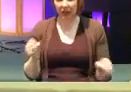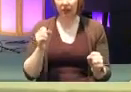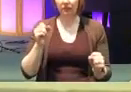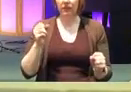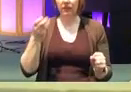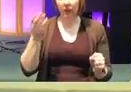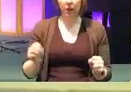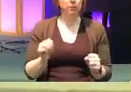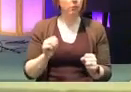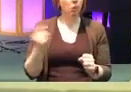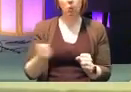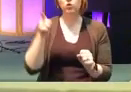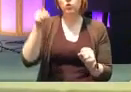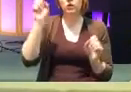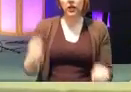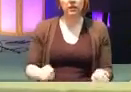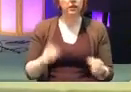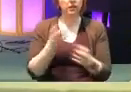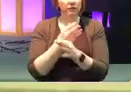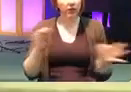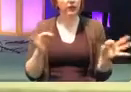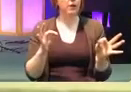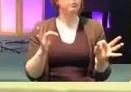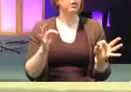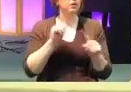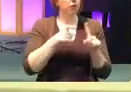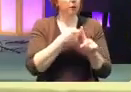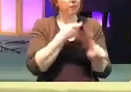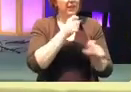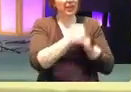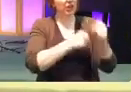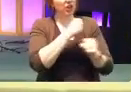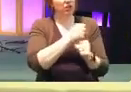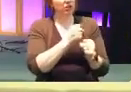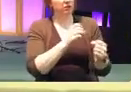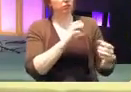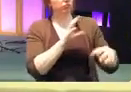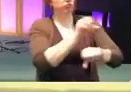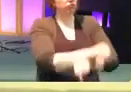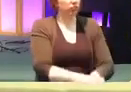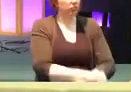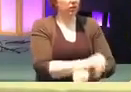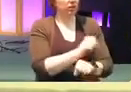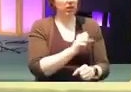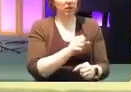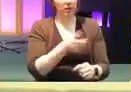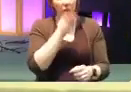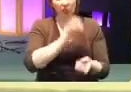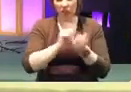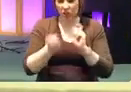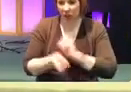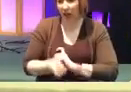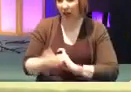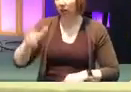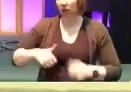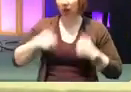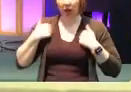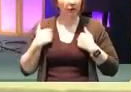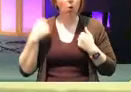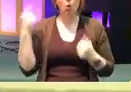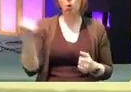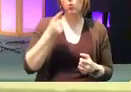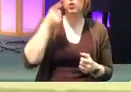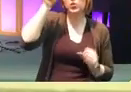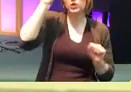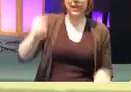you can do it. God, free them from the years of bondage that they've been in. God, change their life as only you